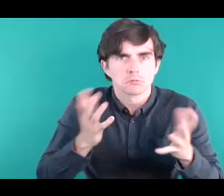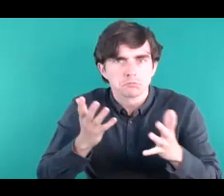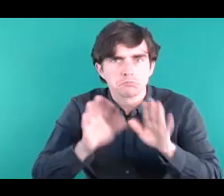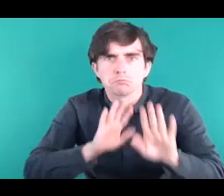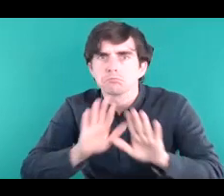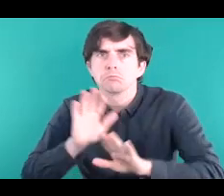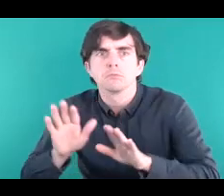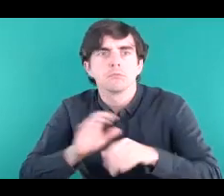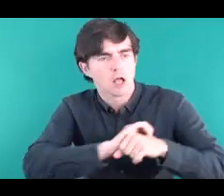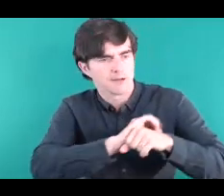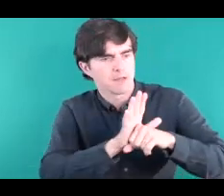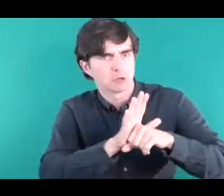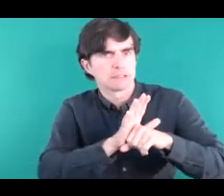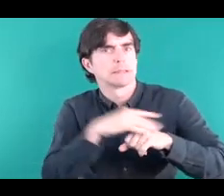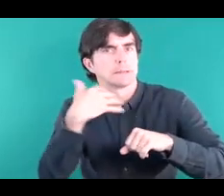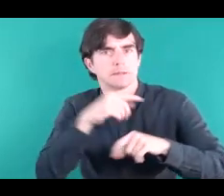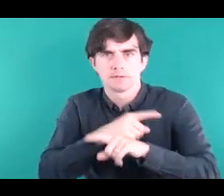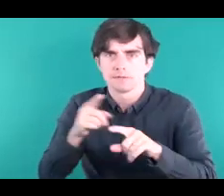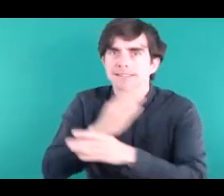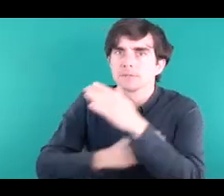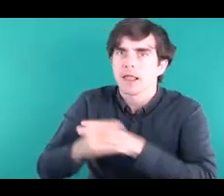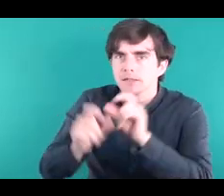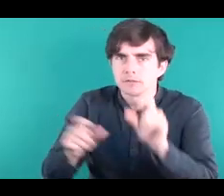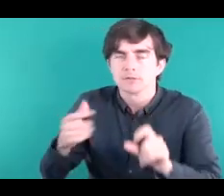Good morning, afternoon, and evening,